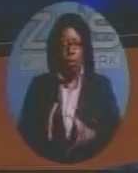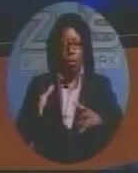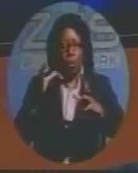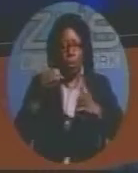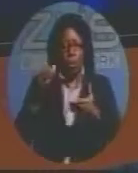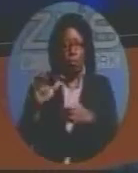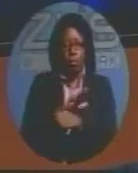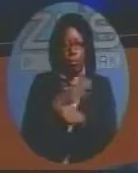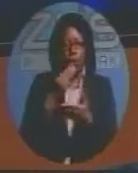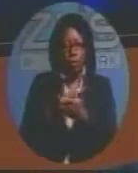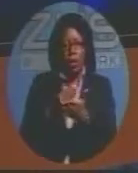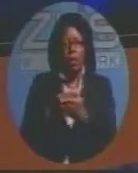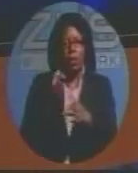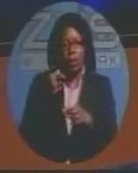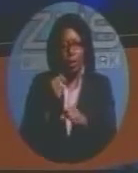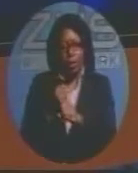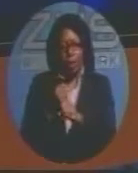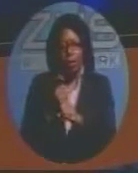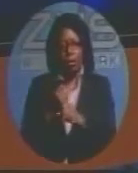considered.